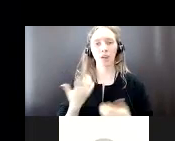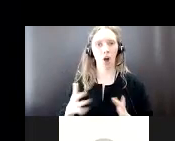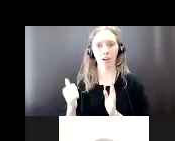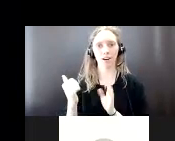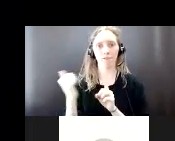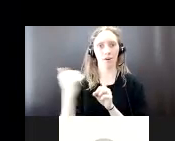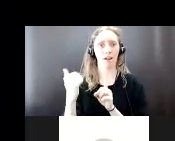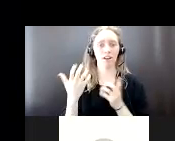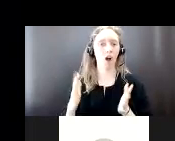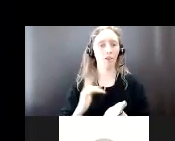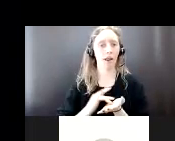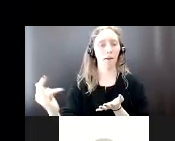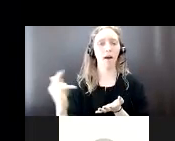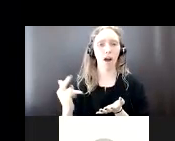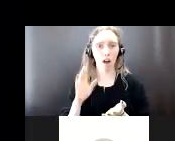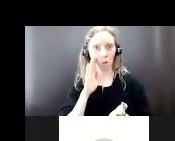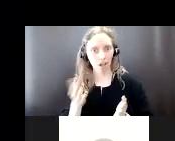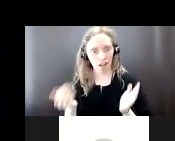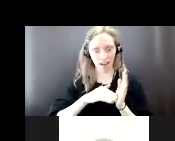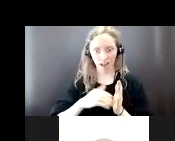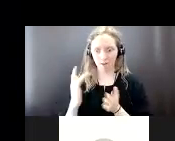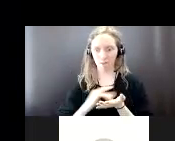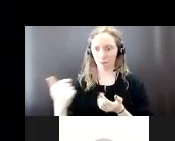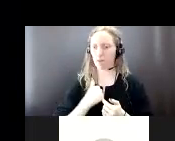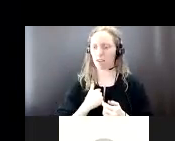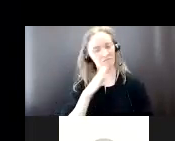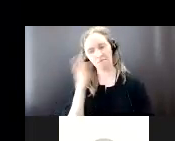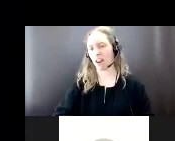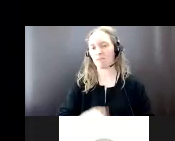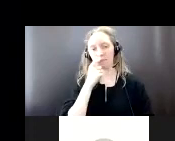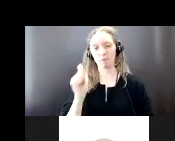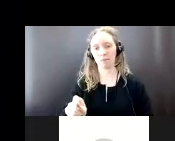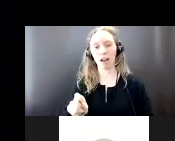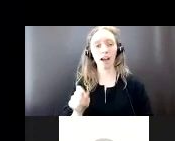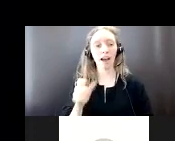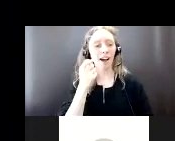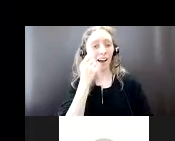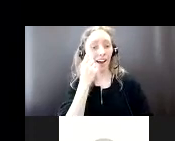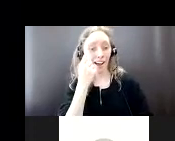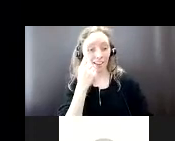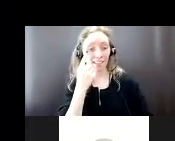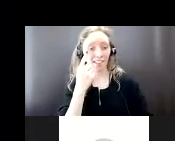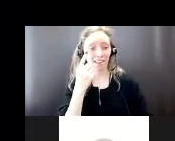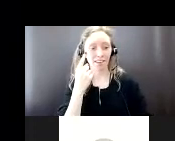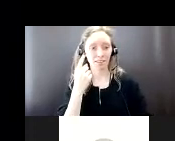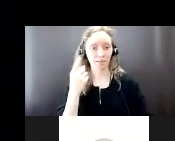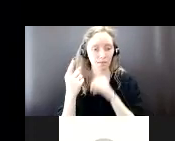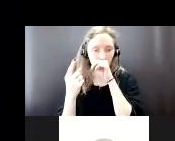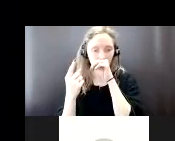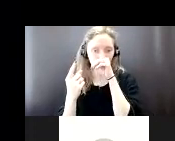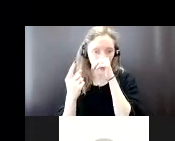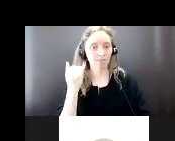Well, I'm a fraudster. And as a fraudster, I'm very creative. If I've defrauded you, I have your